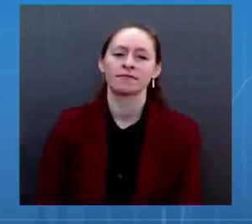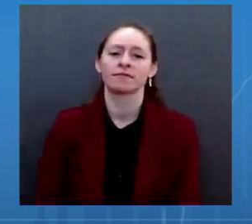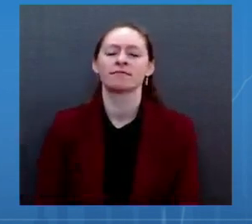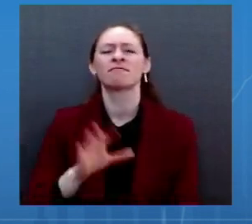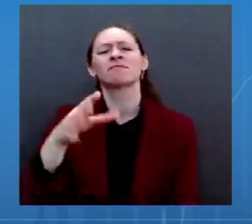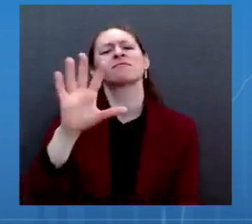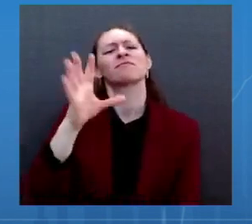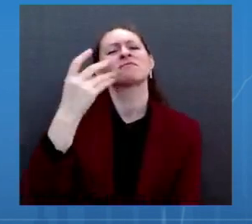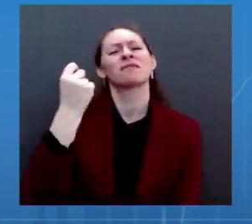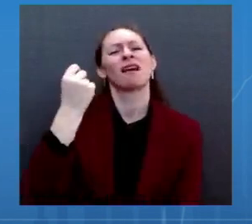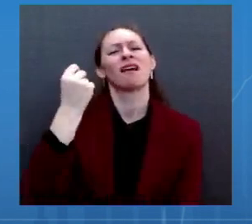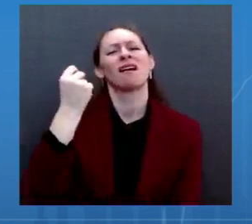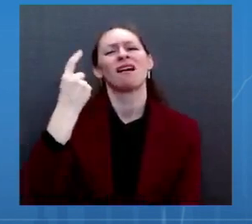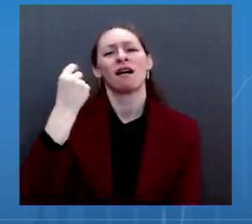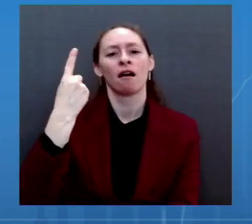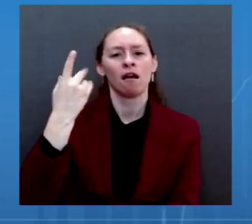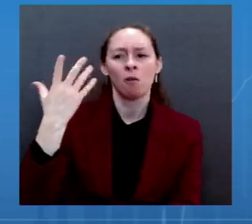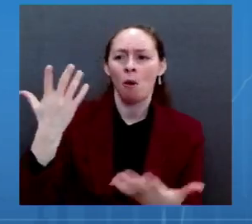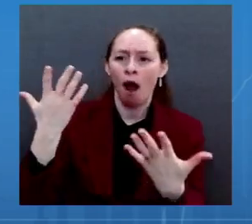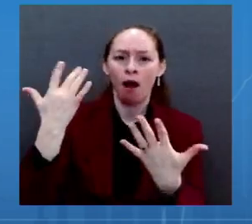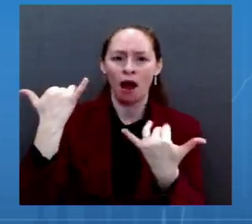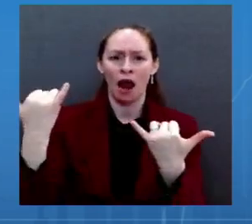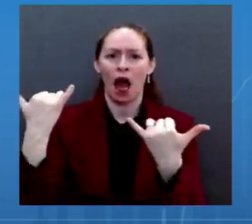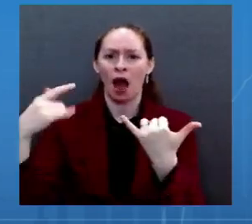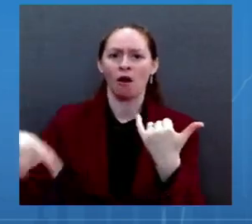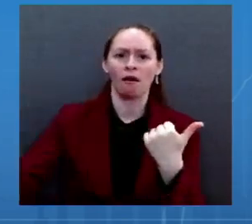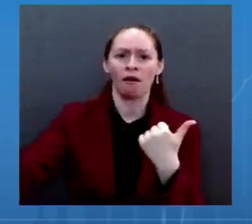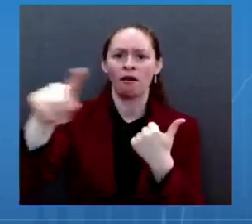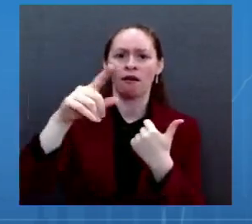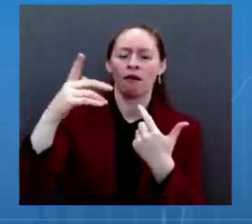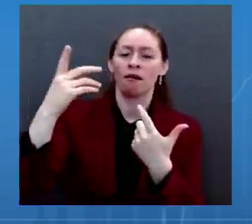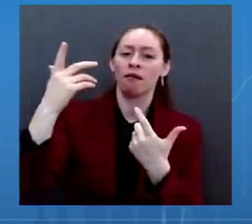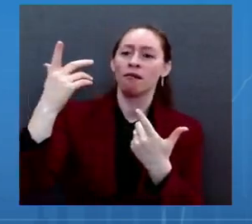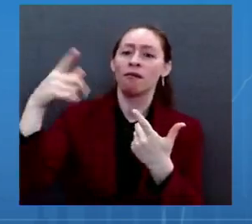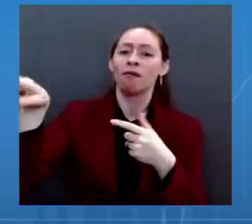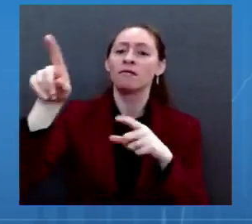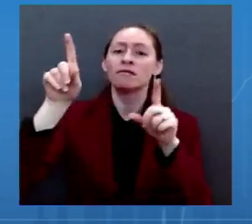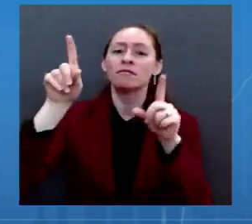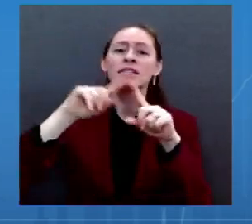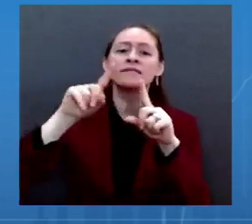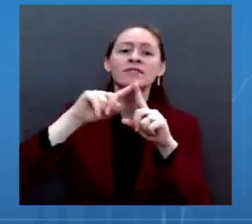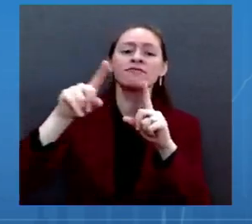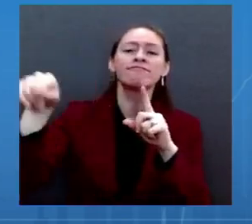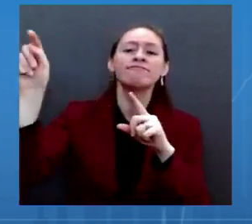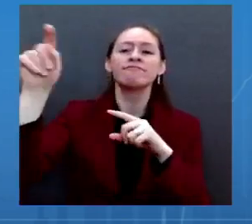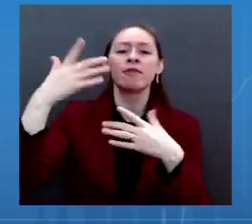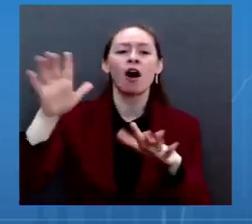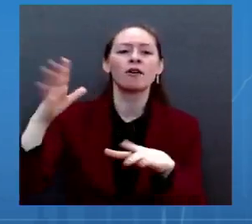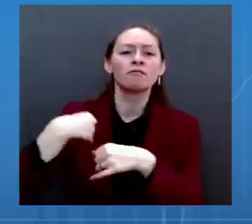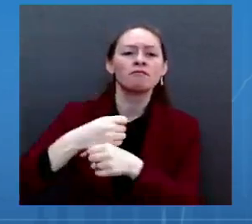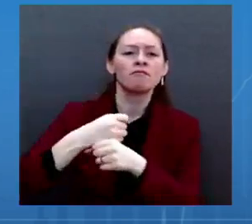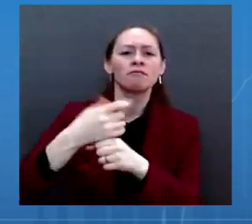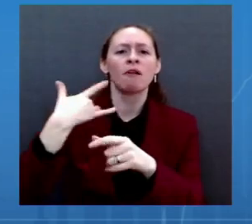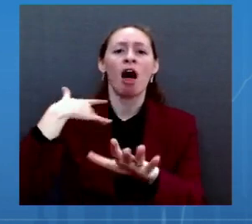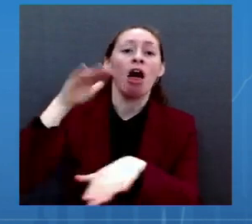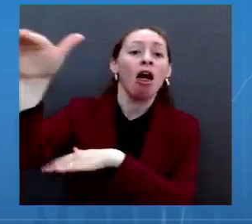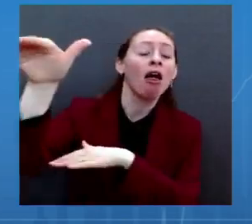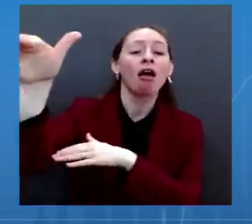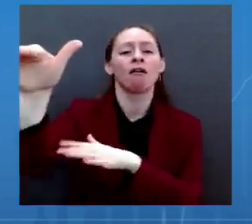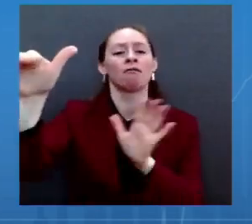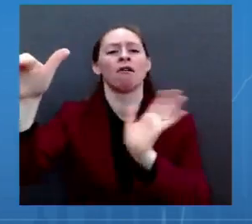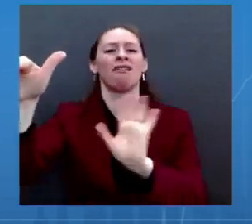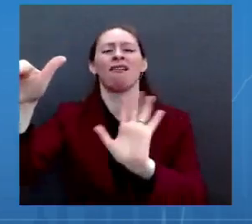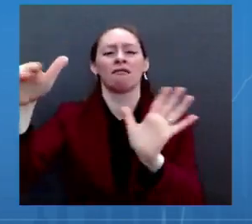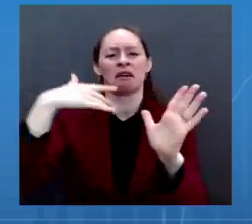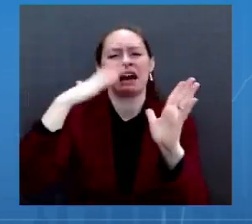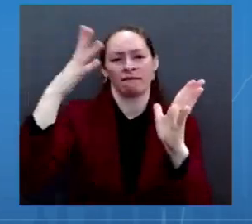and on websites and used in other settings. Overall, we're making significant progress on the 500 million. As of yesterday, as you mentioned, the public